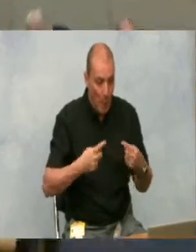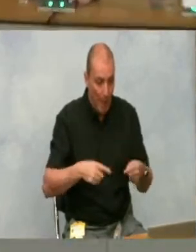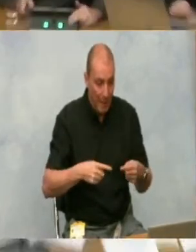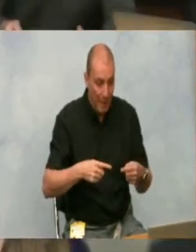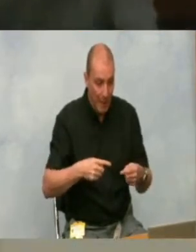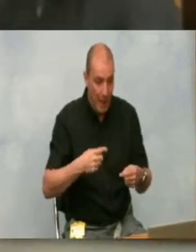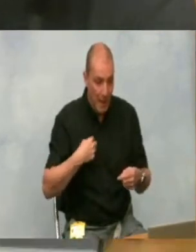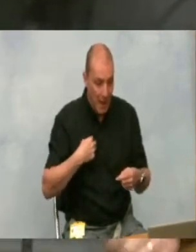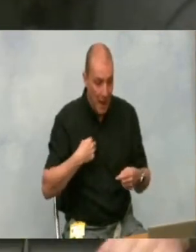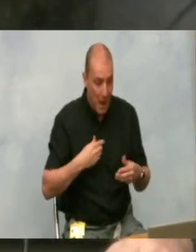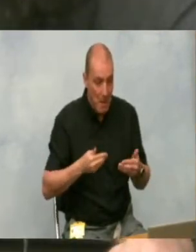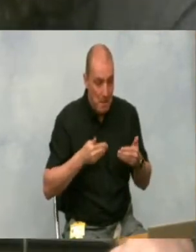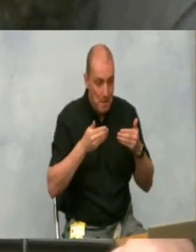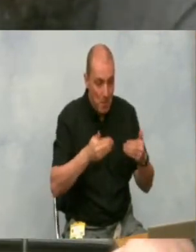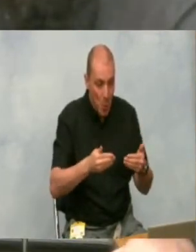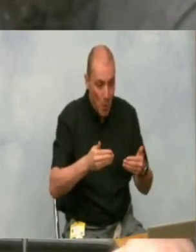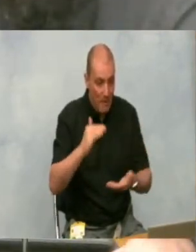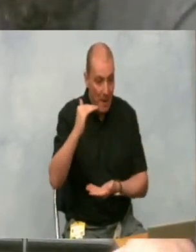that.